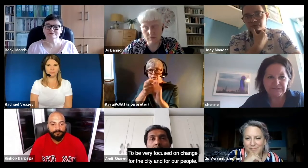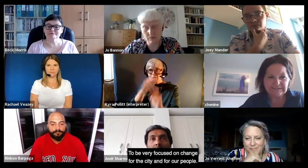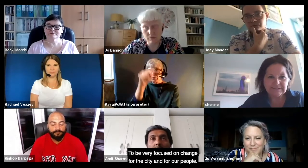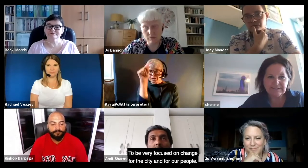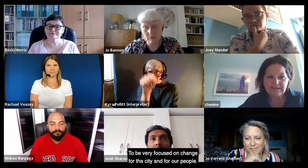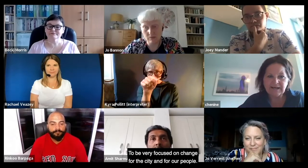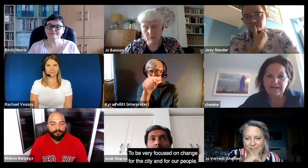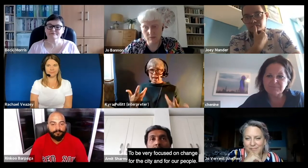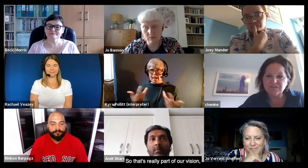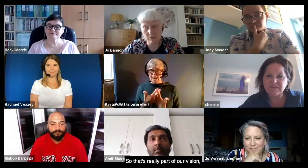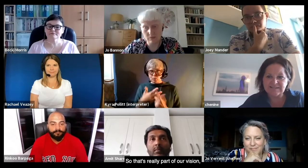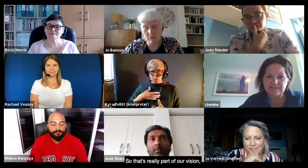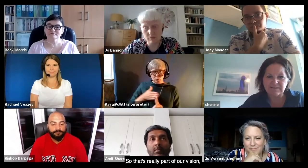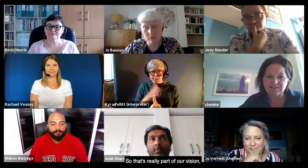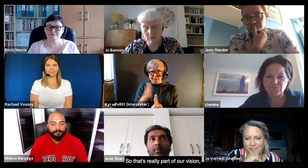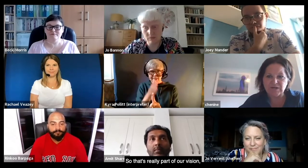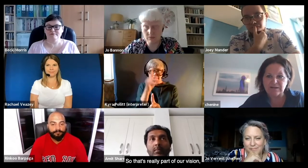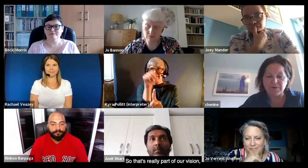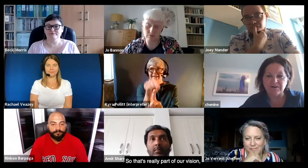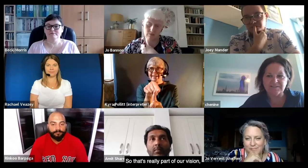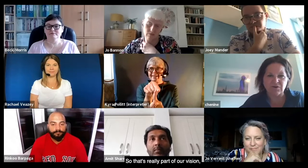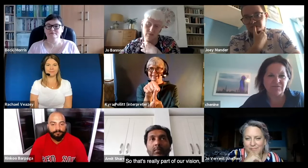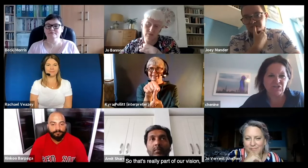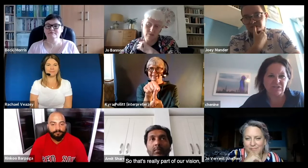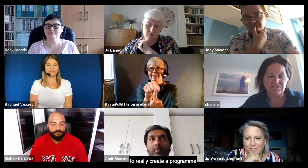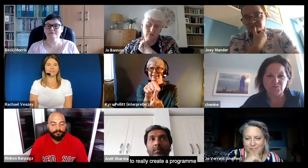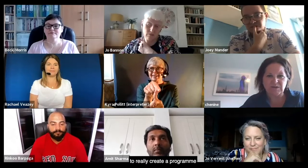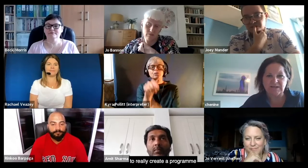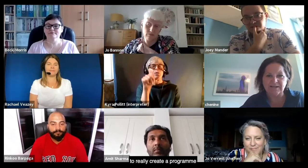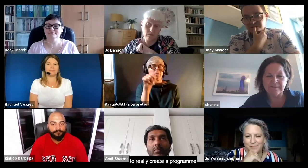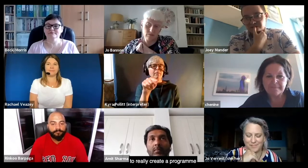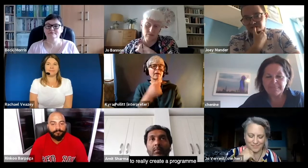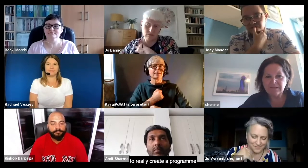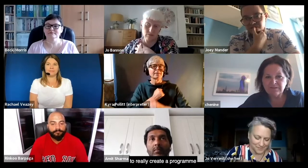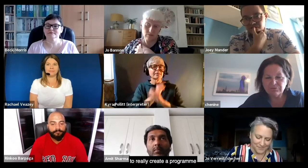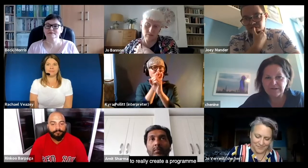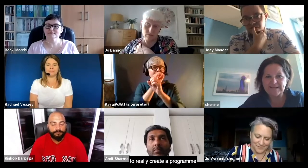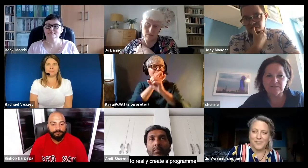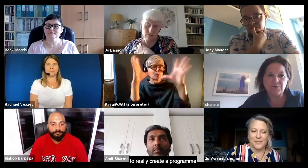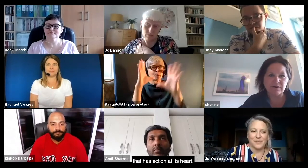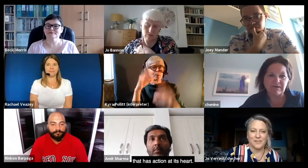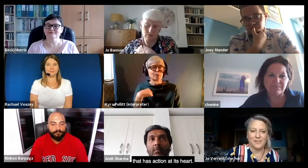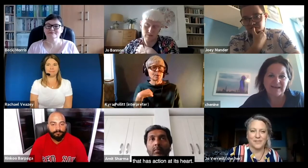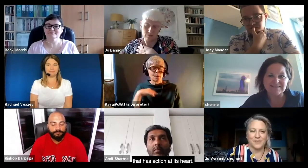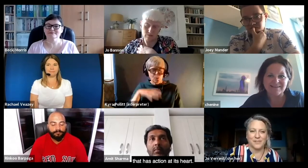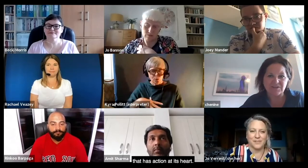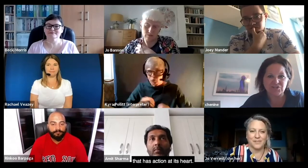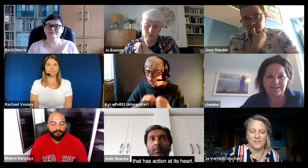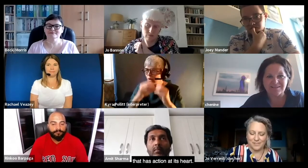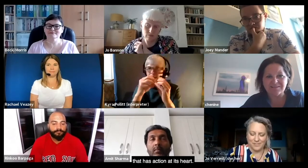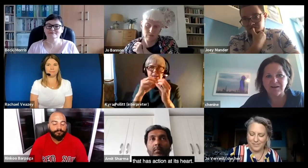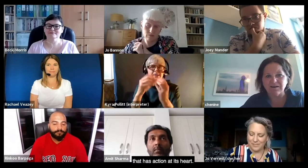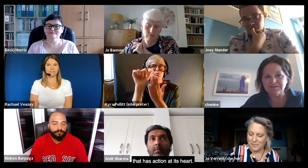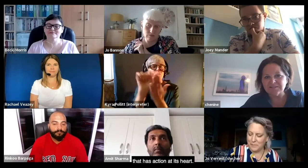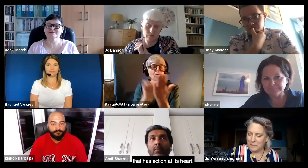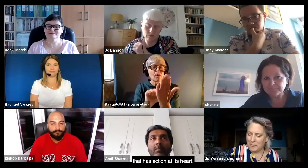people. So that's really part of our vision, to really create a program that has action at